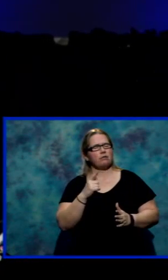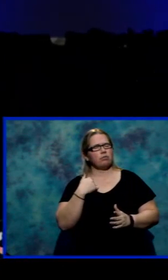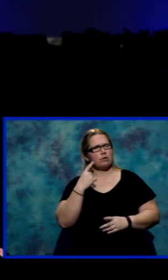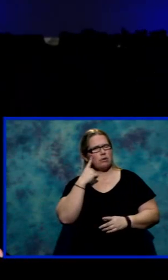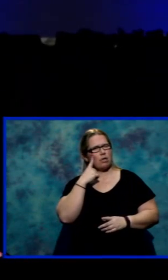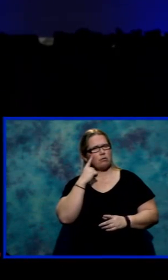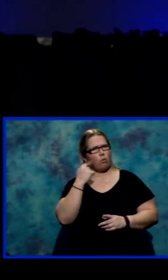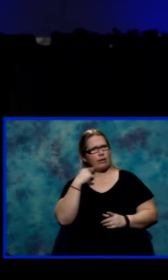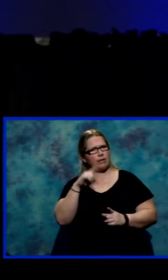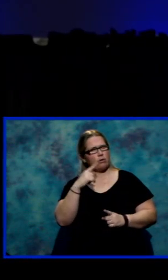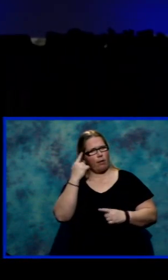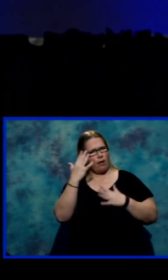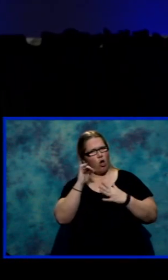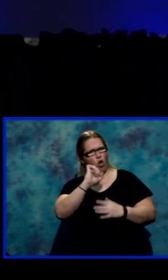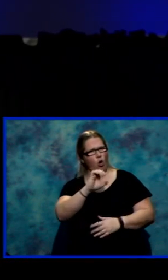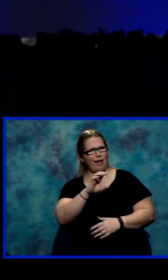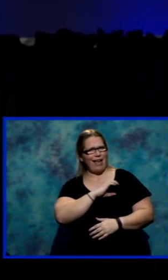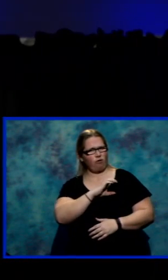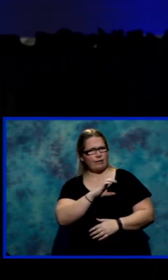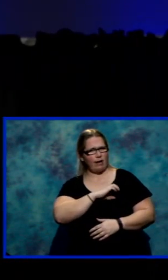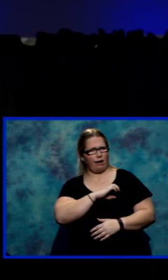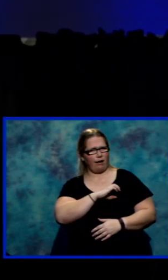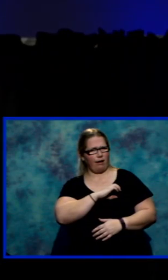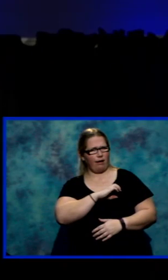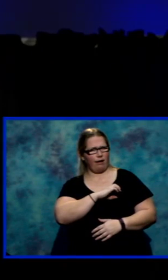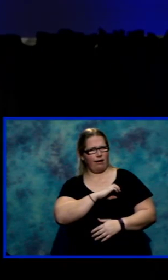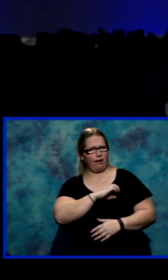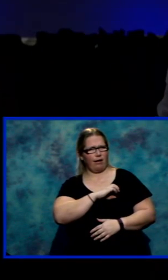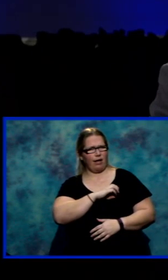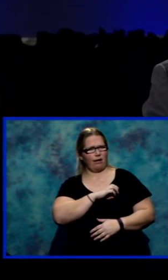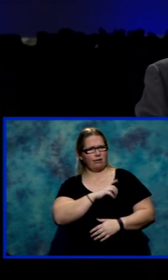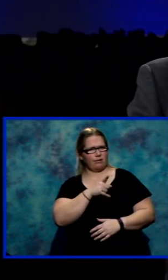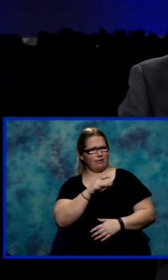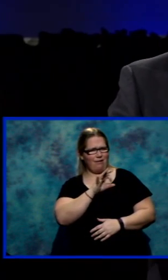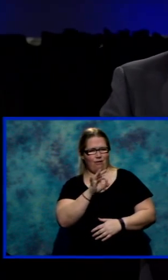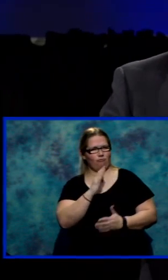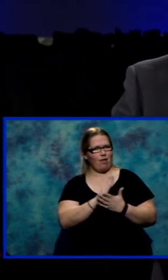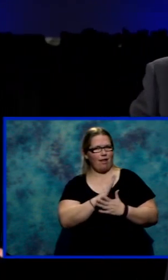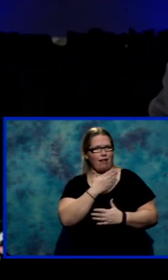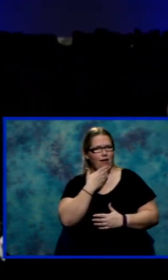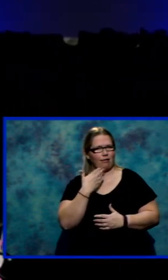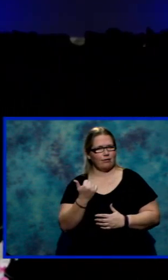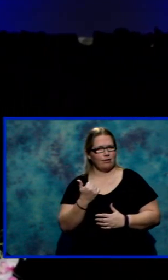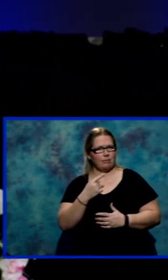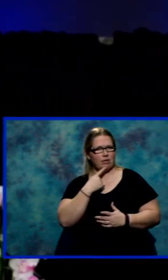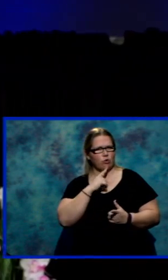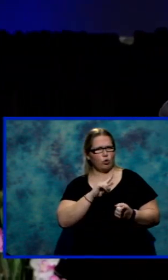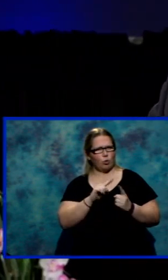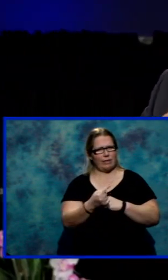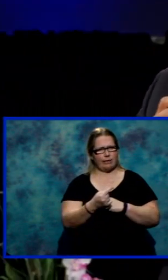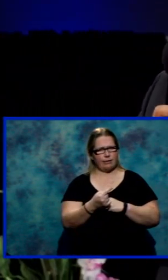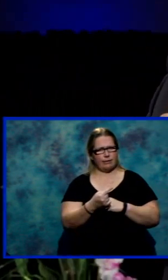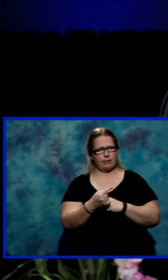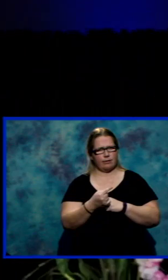that the character that she has is one that is devious, that's twisted,